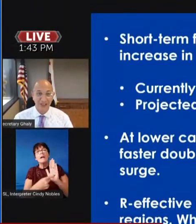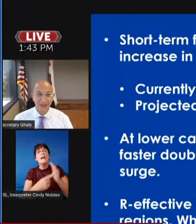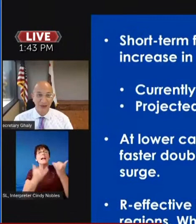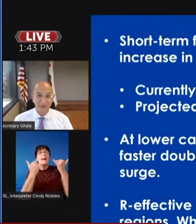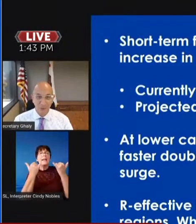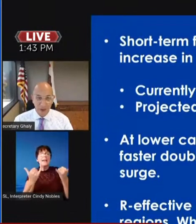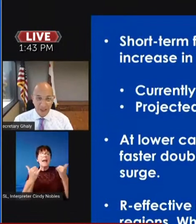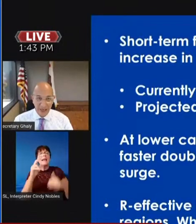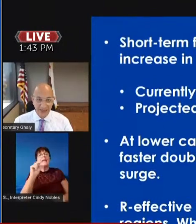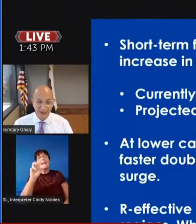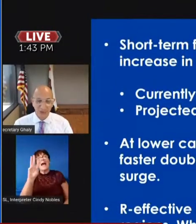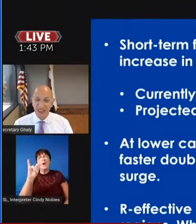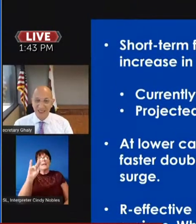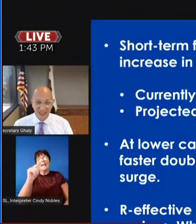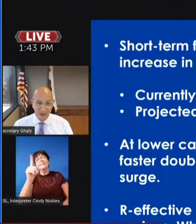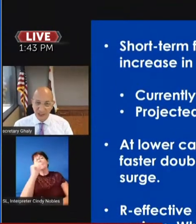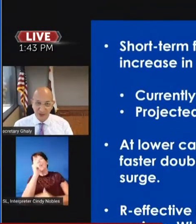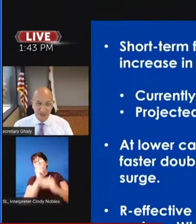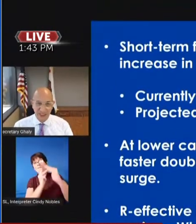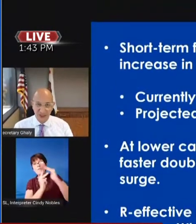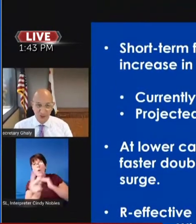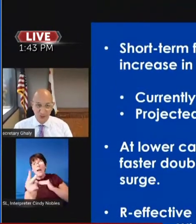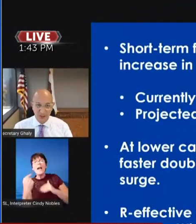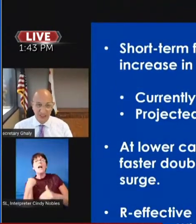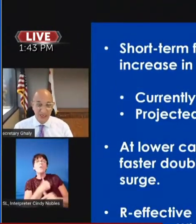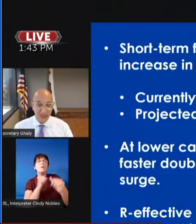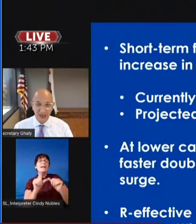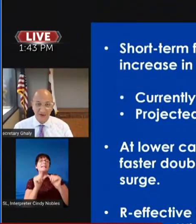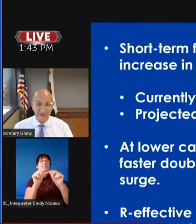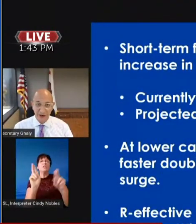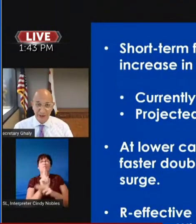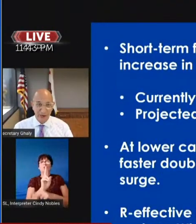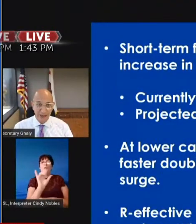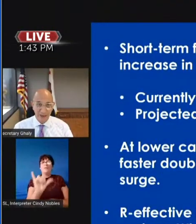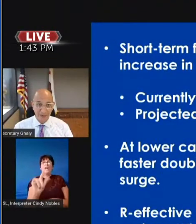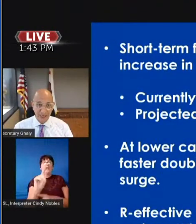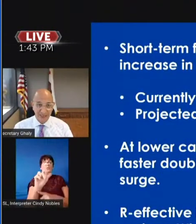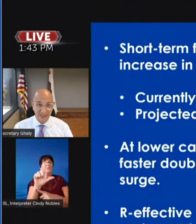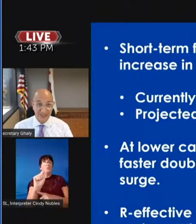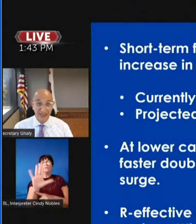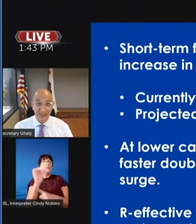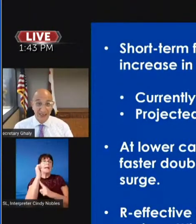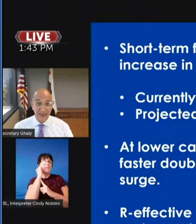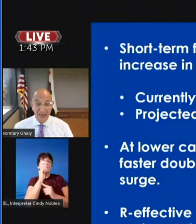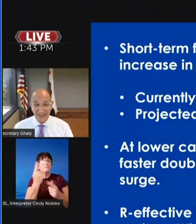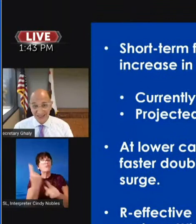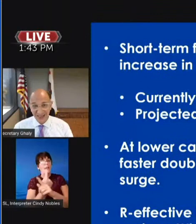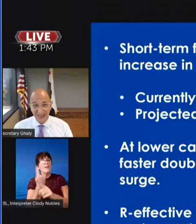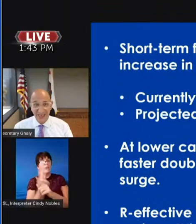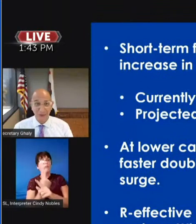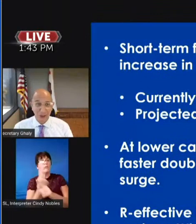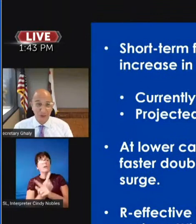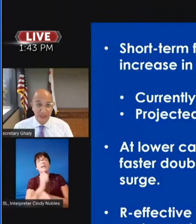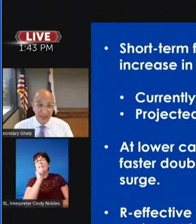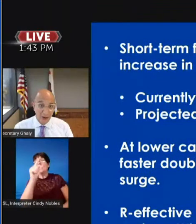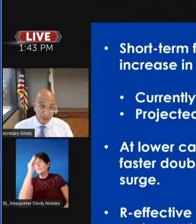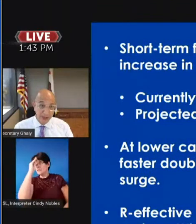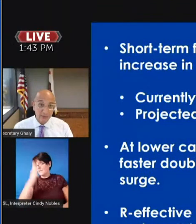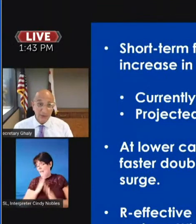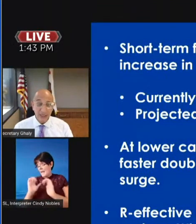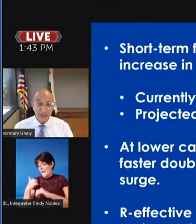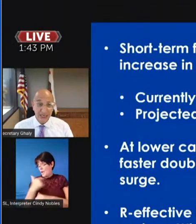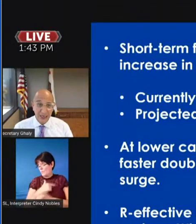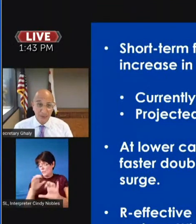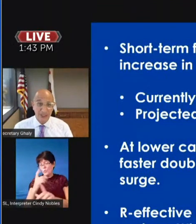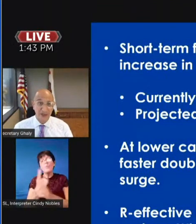we've talked about forecasting. We continue to use these tools on a very regular basis to not just tell us how we're doing now,